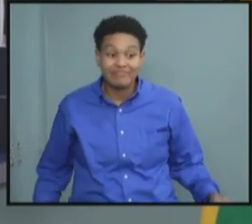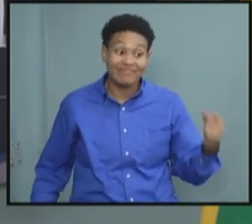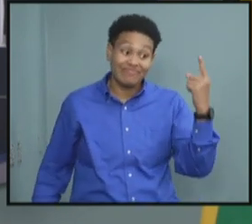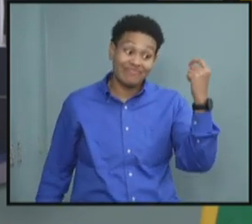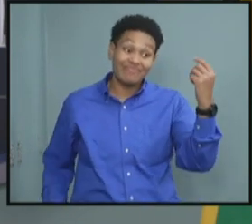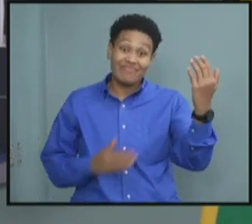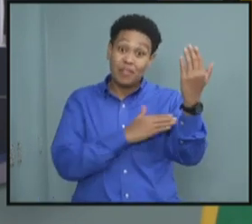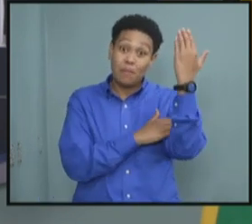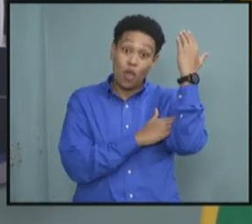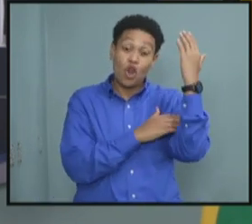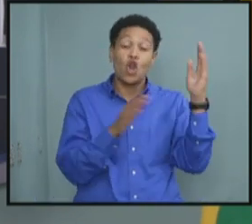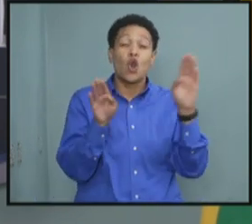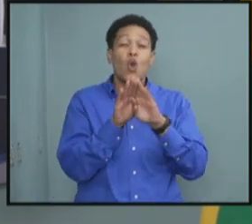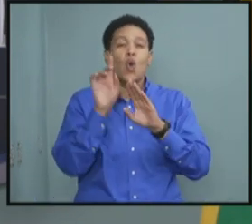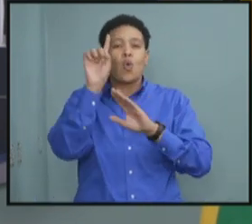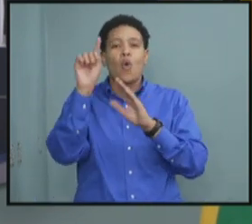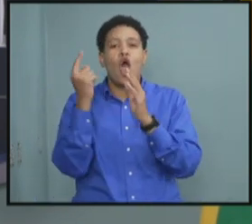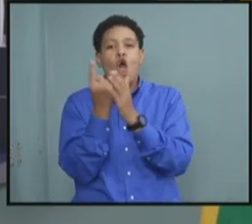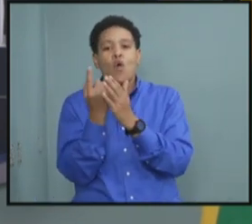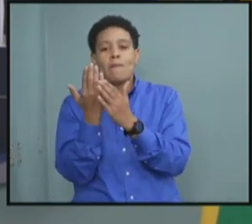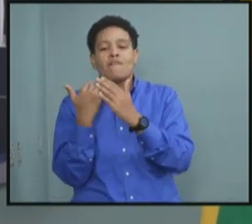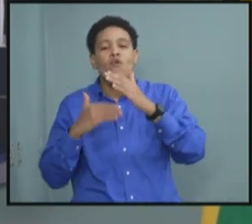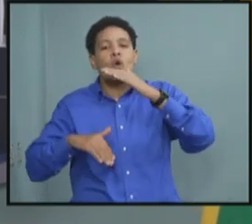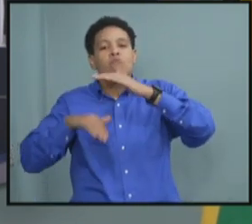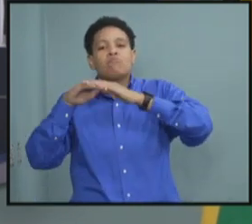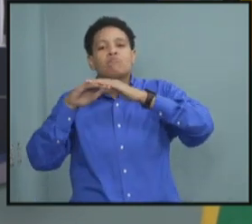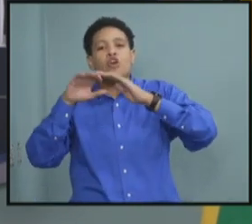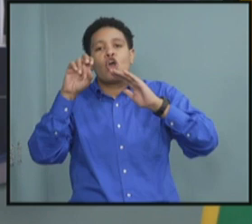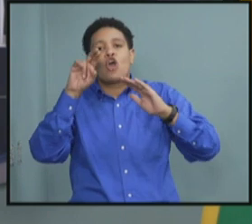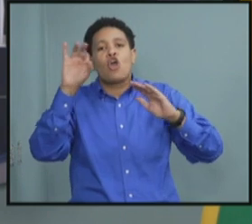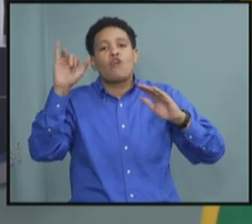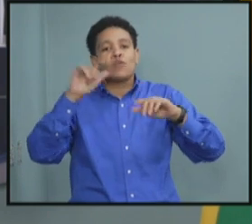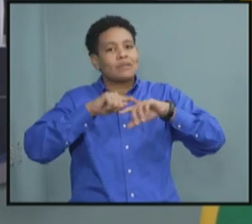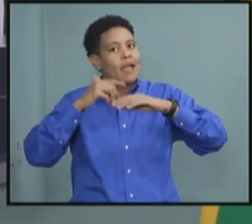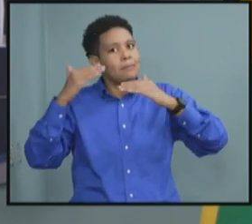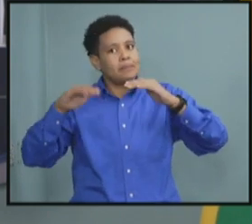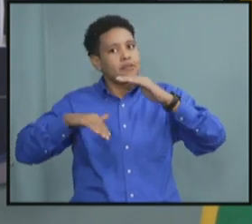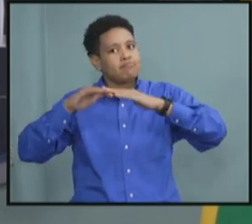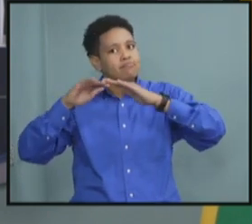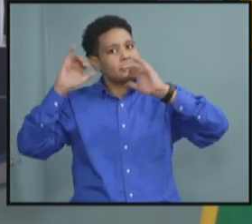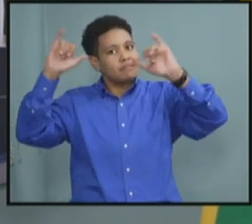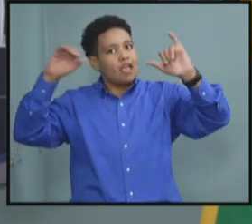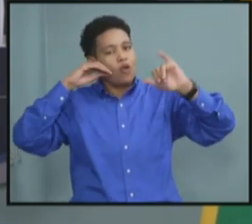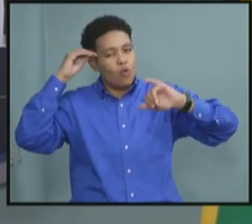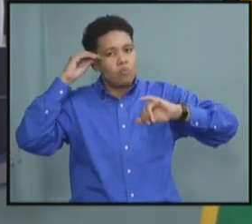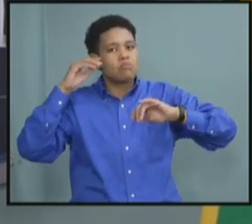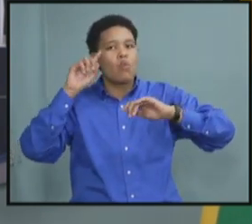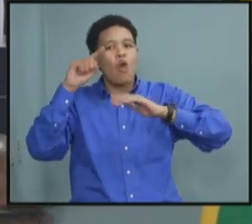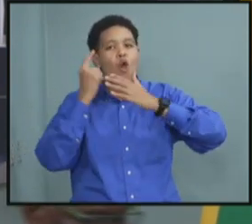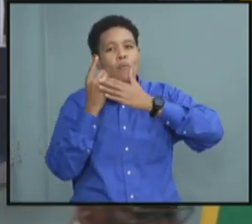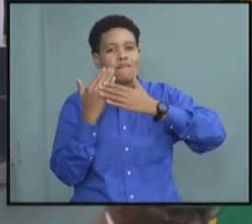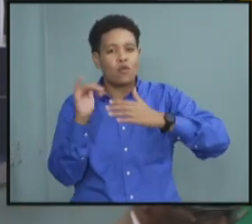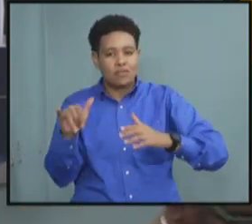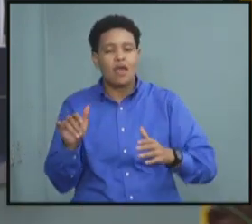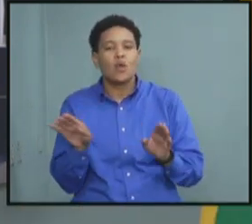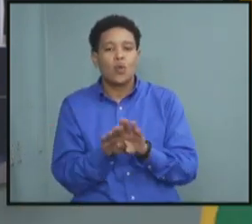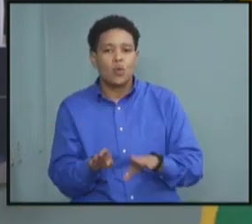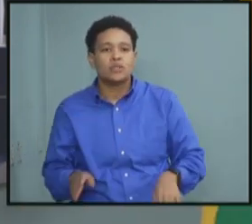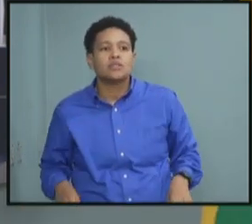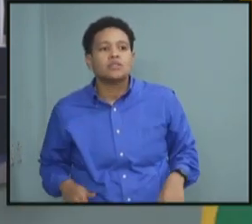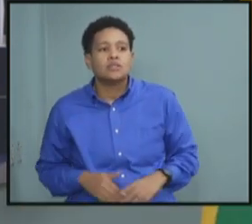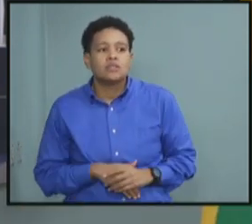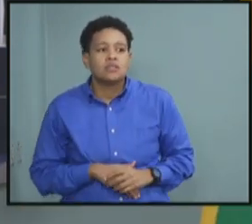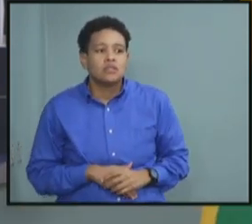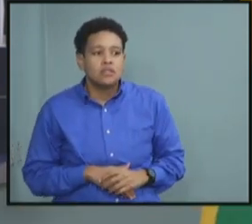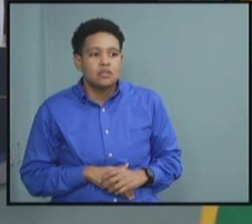day, closing 1 hour before the curfew hour commences. Thank you so